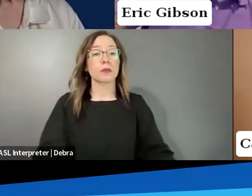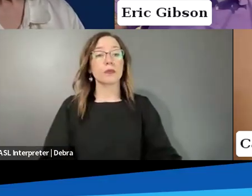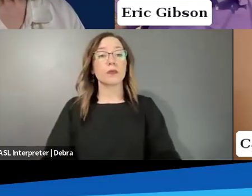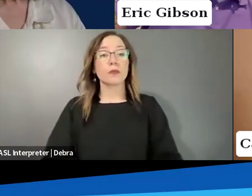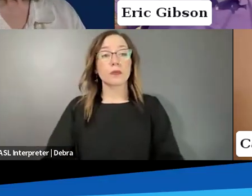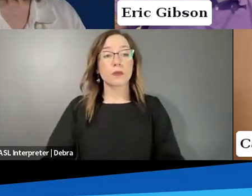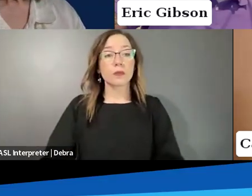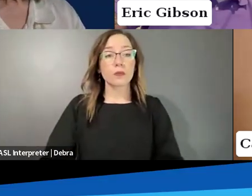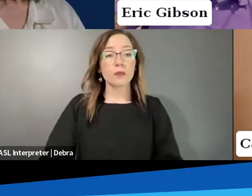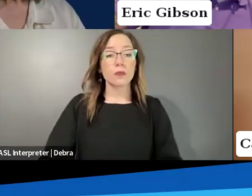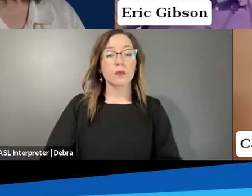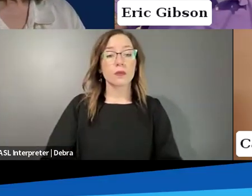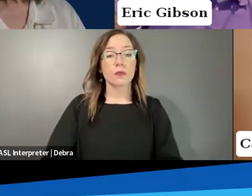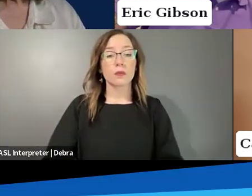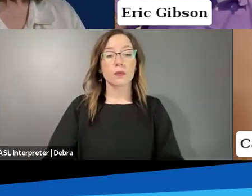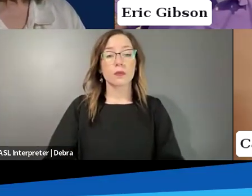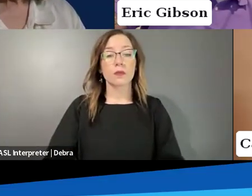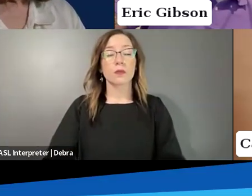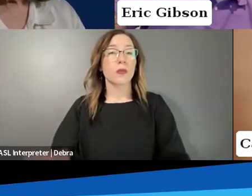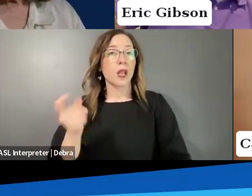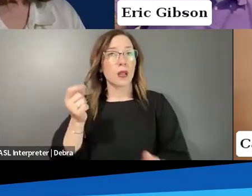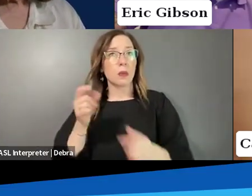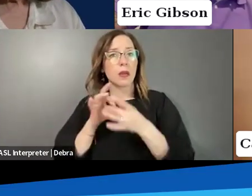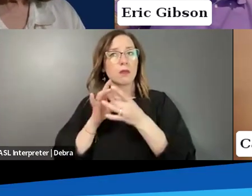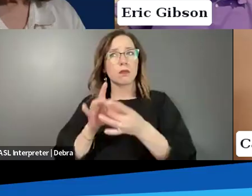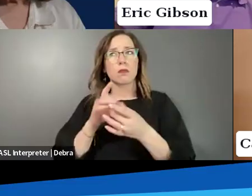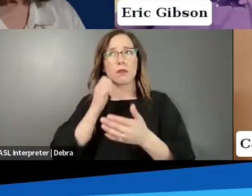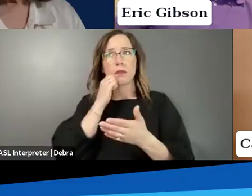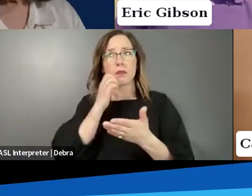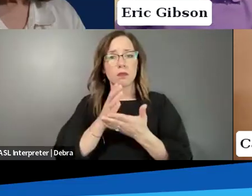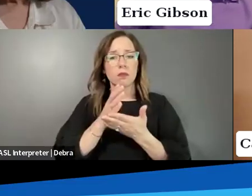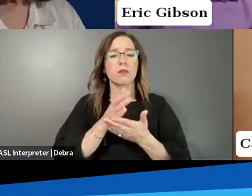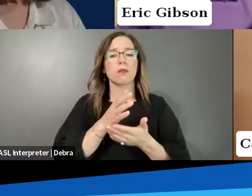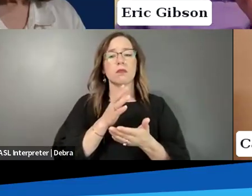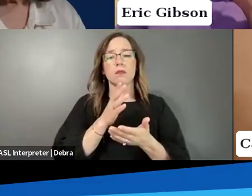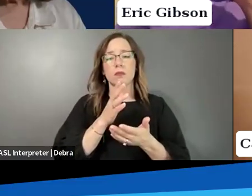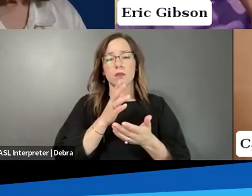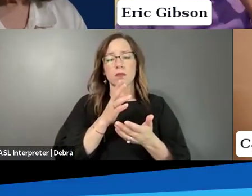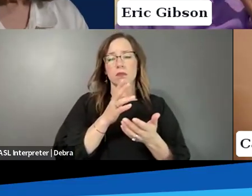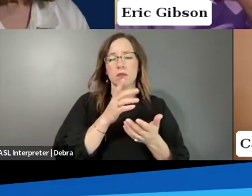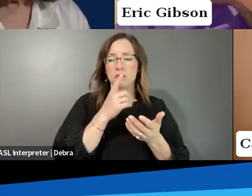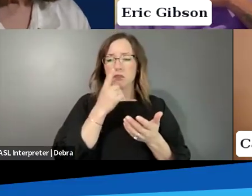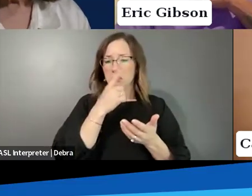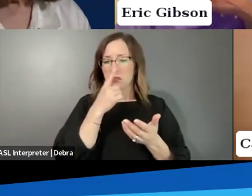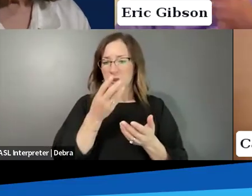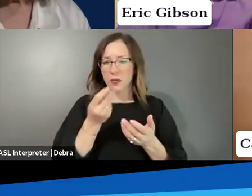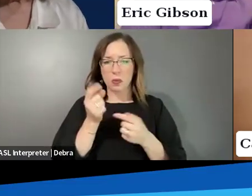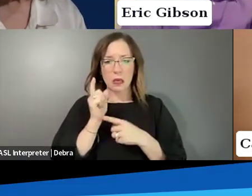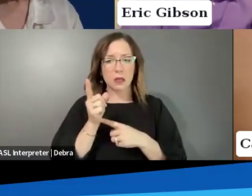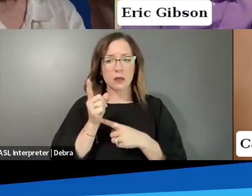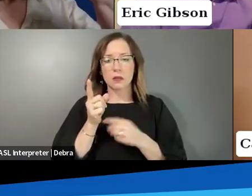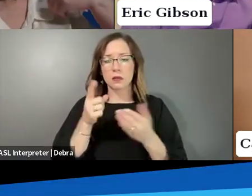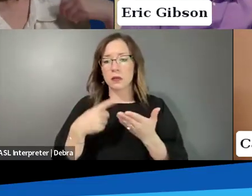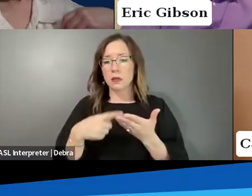We head a little bit more into that menstruation, perimenopause, menopause. Let's take a few moments and talk about